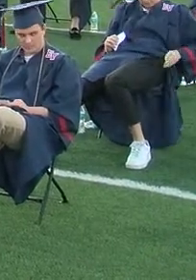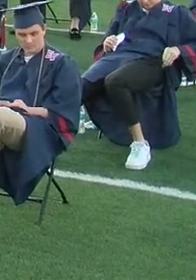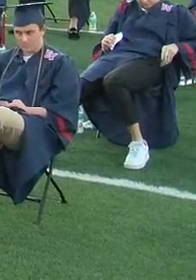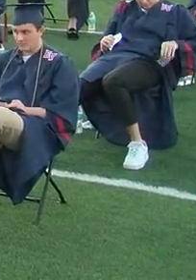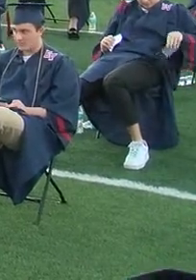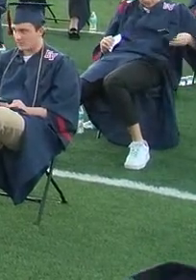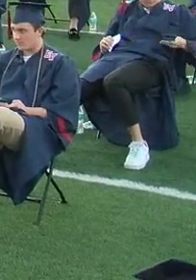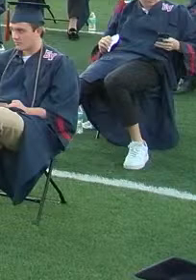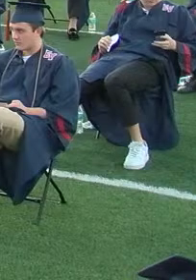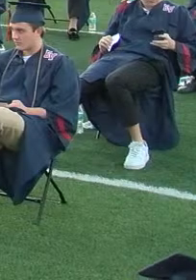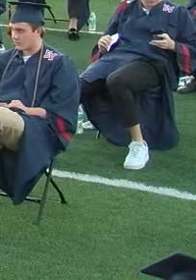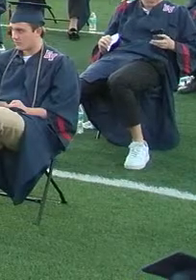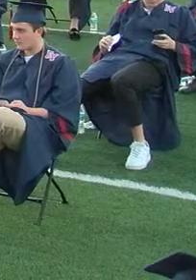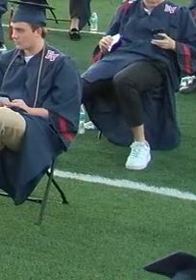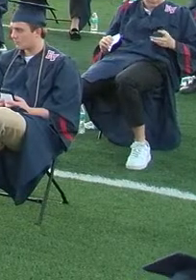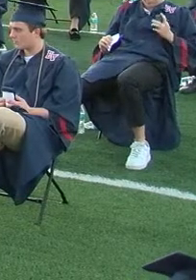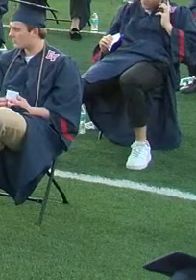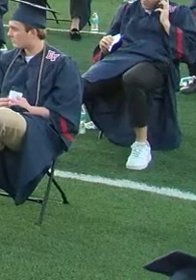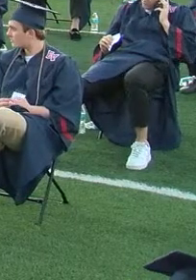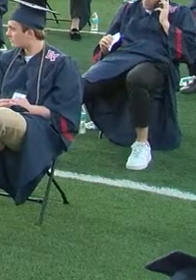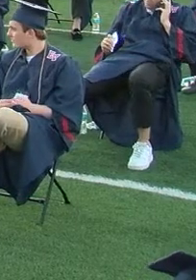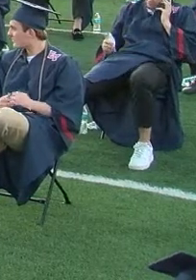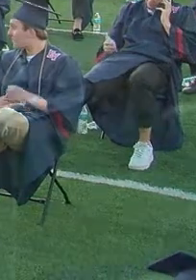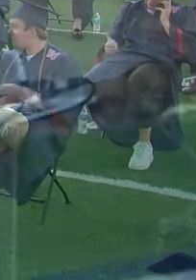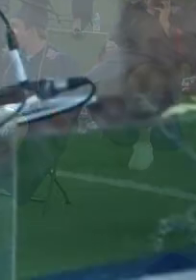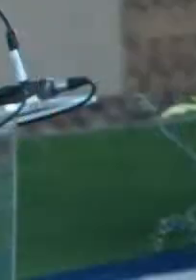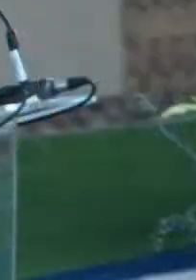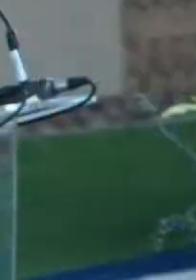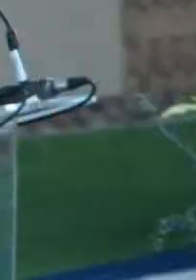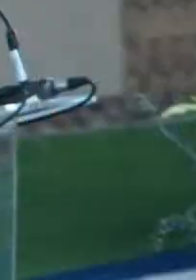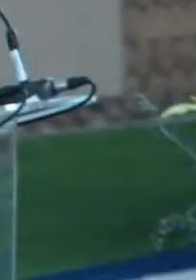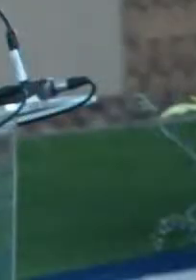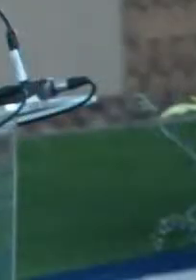If we could all be seated at this time.